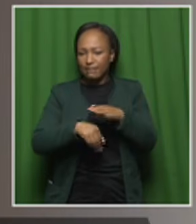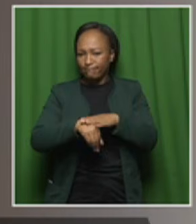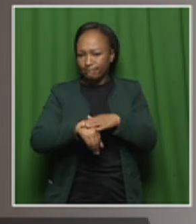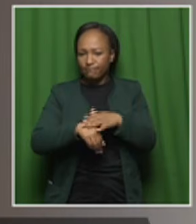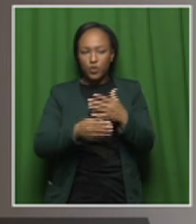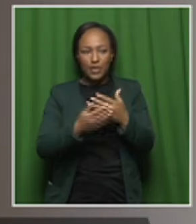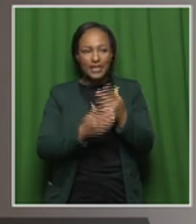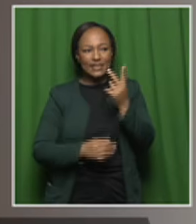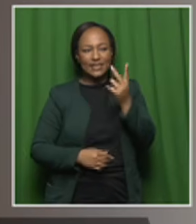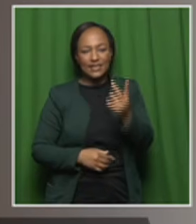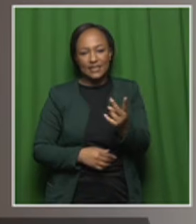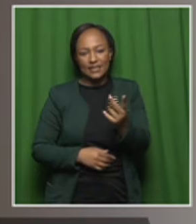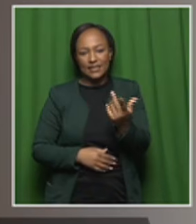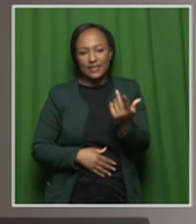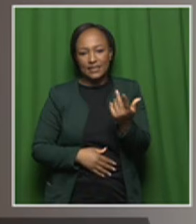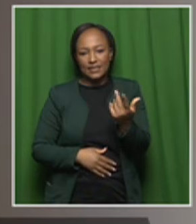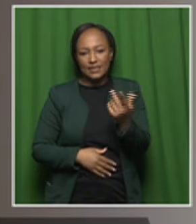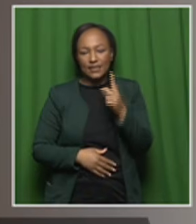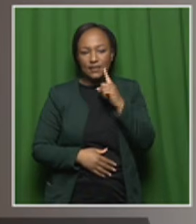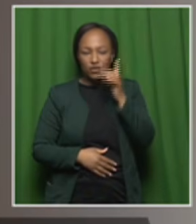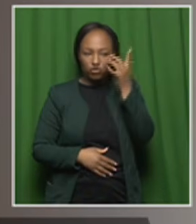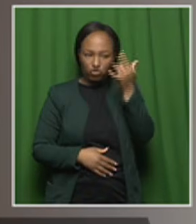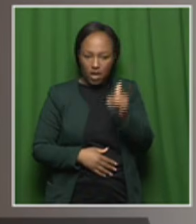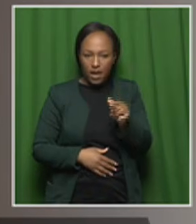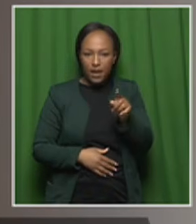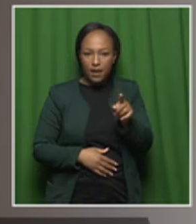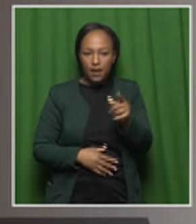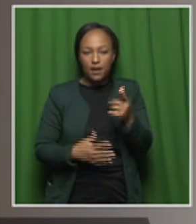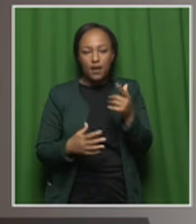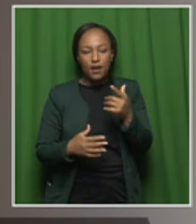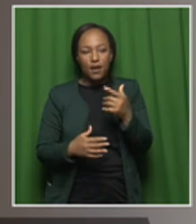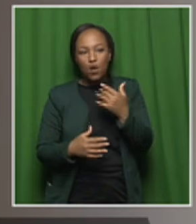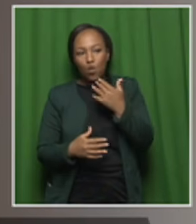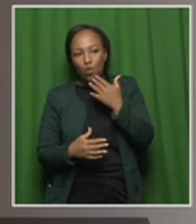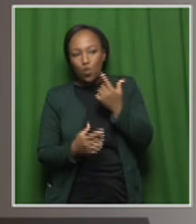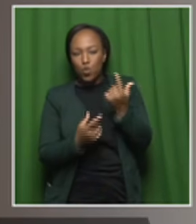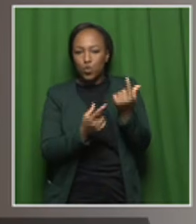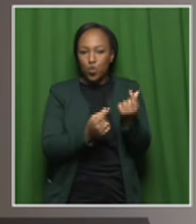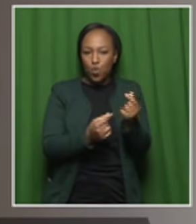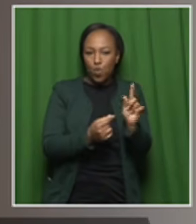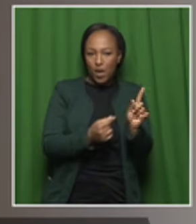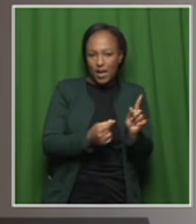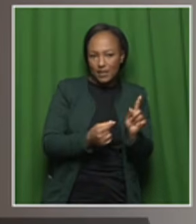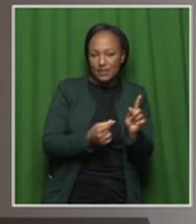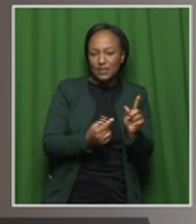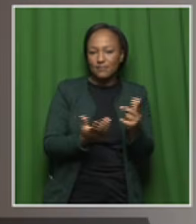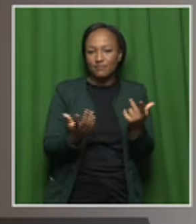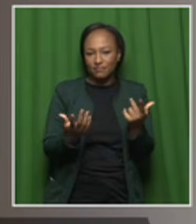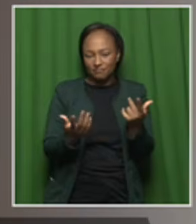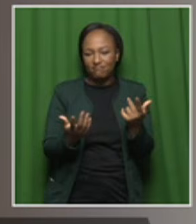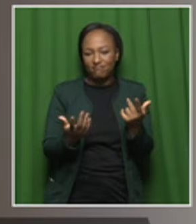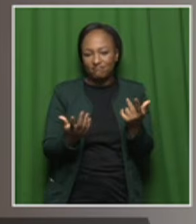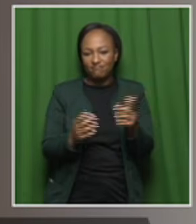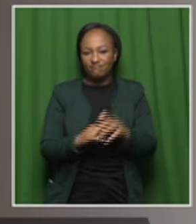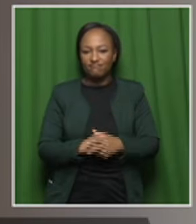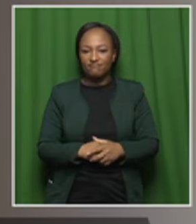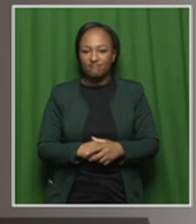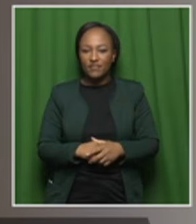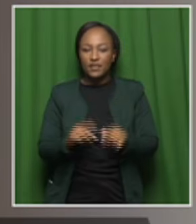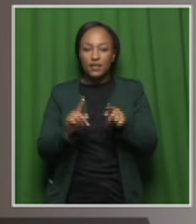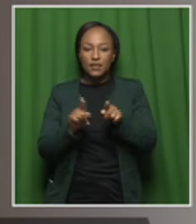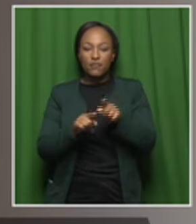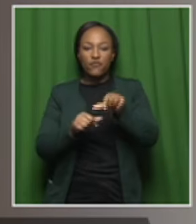and check on who is doing what, with the rise of, again, social